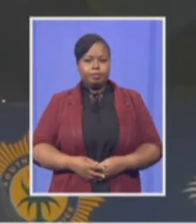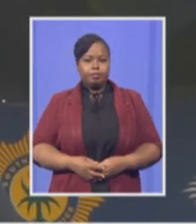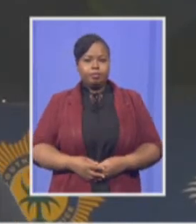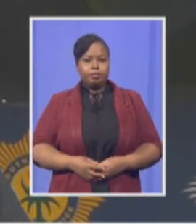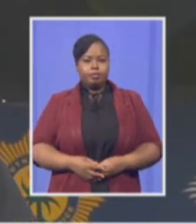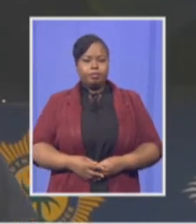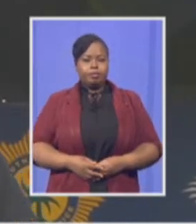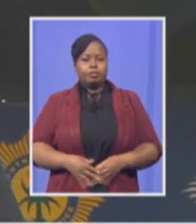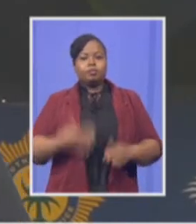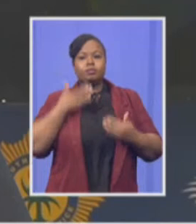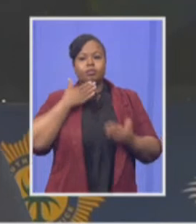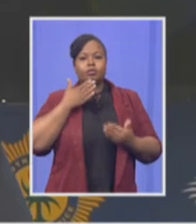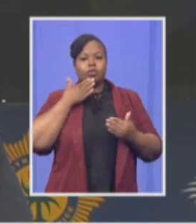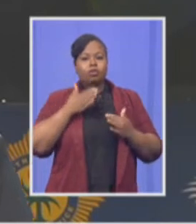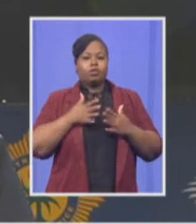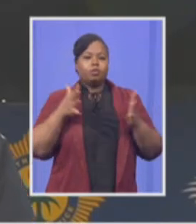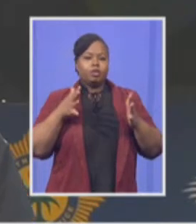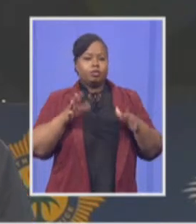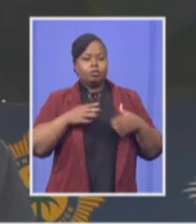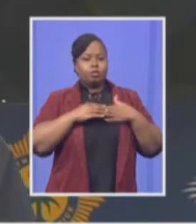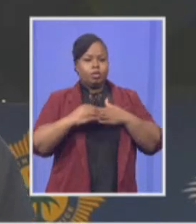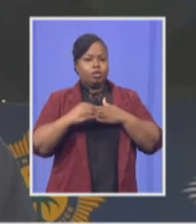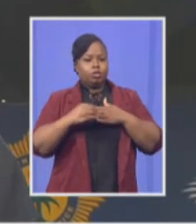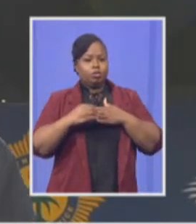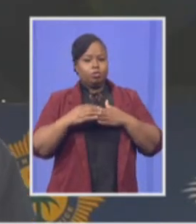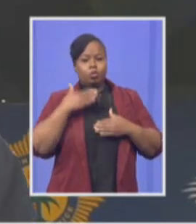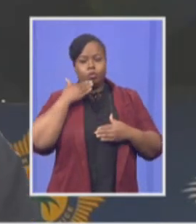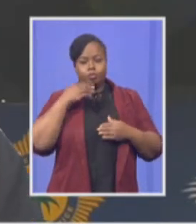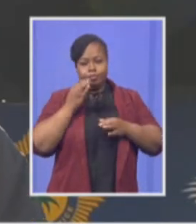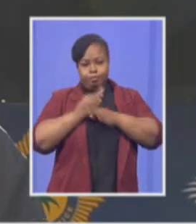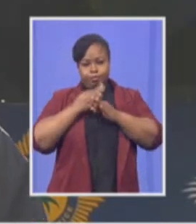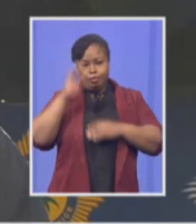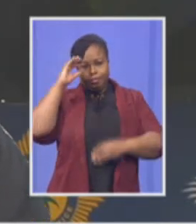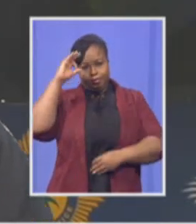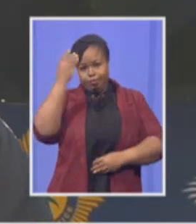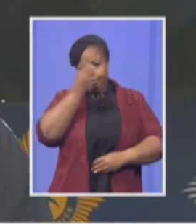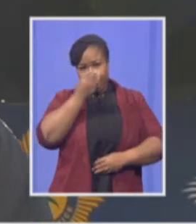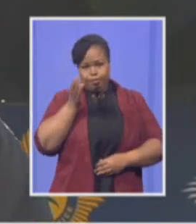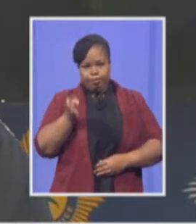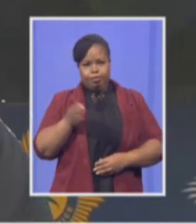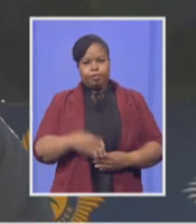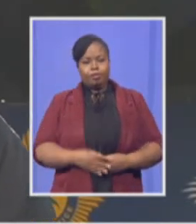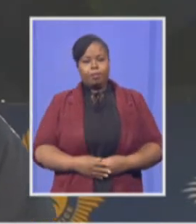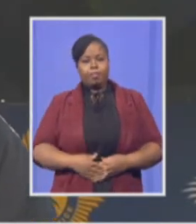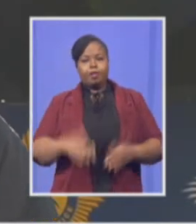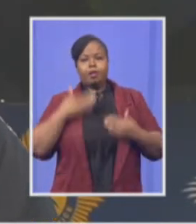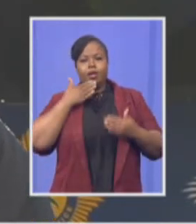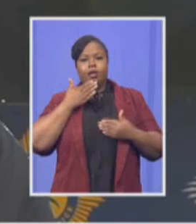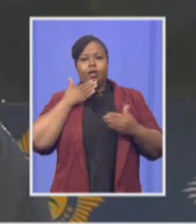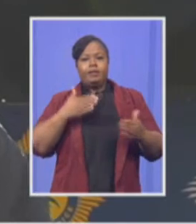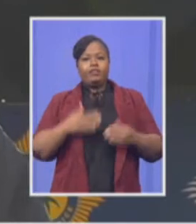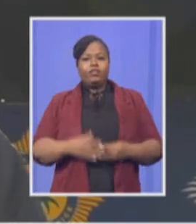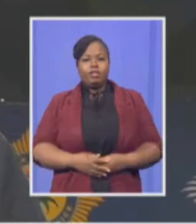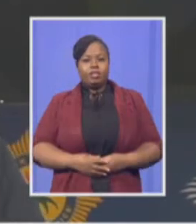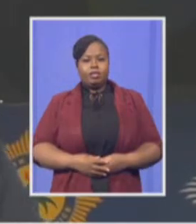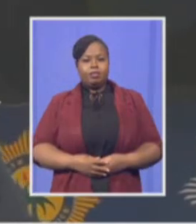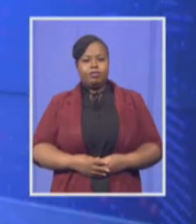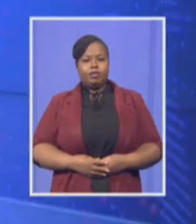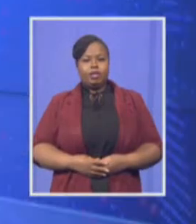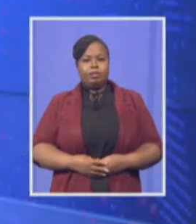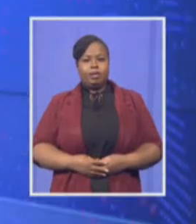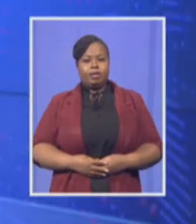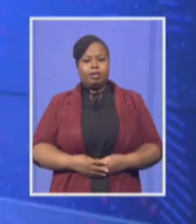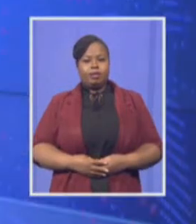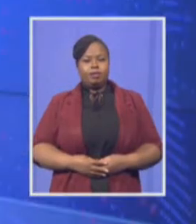Thank you very much to the leadership, Bheki Cele and Timbalake. Thank you very much to the members of the